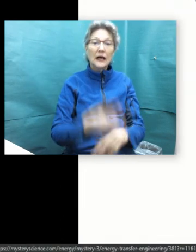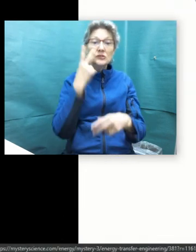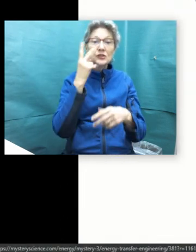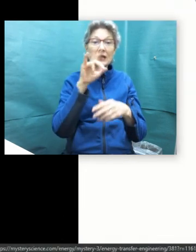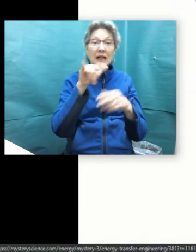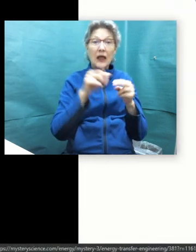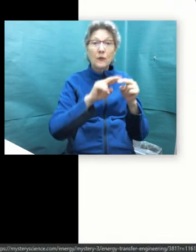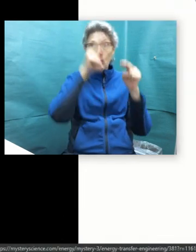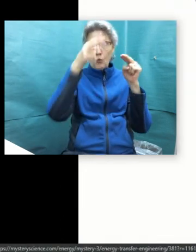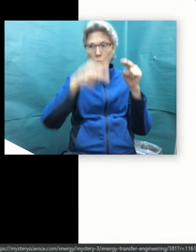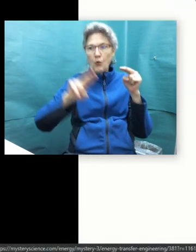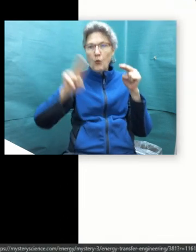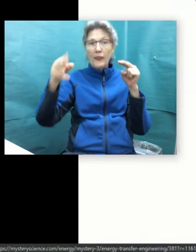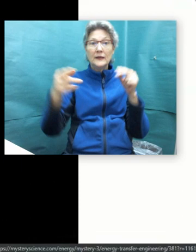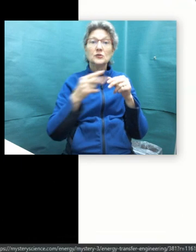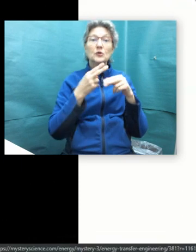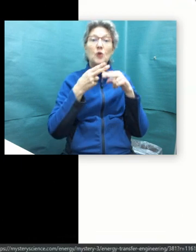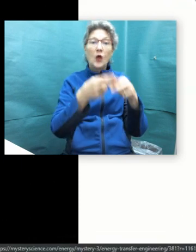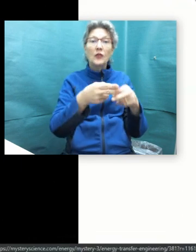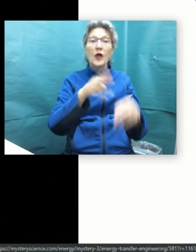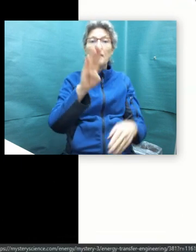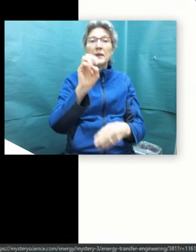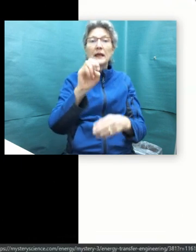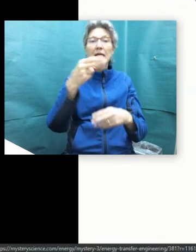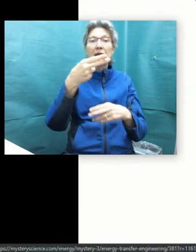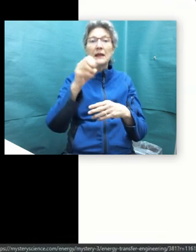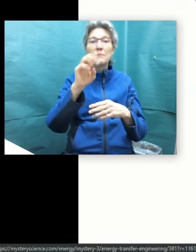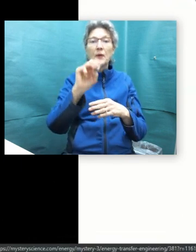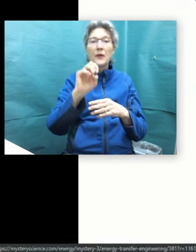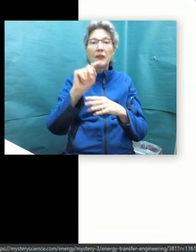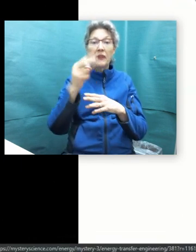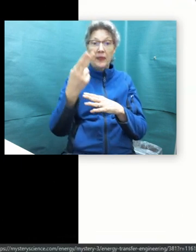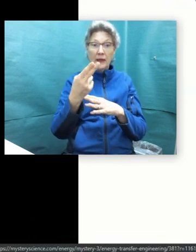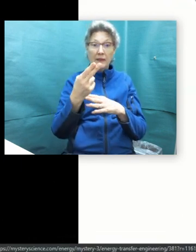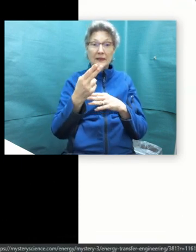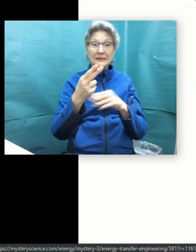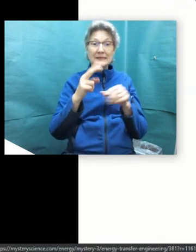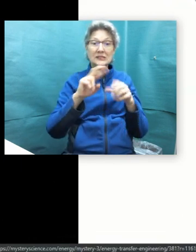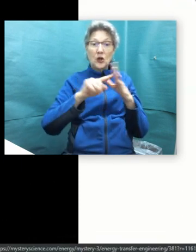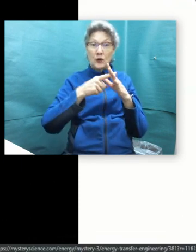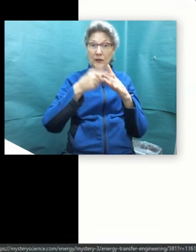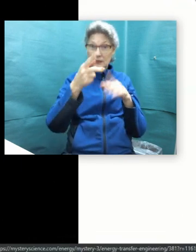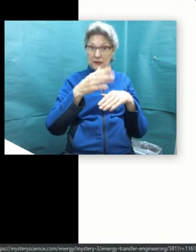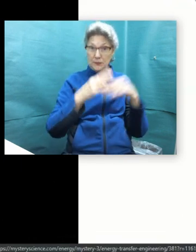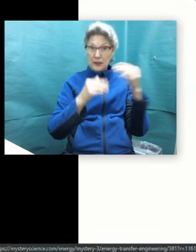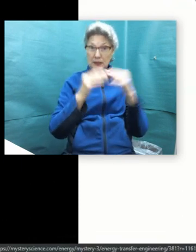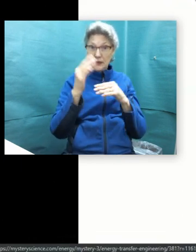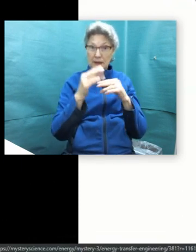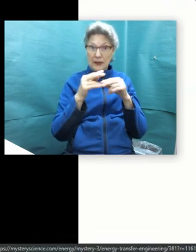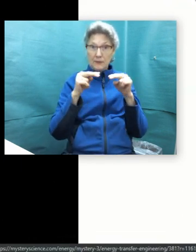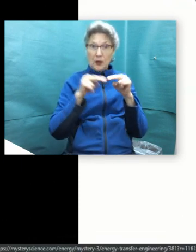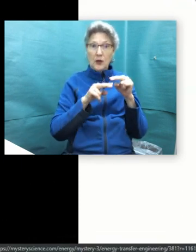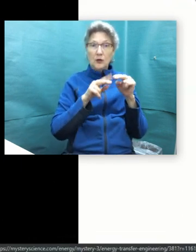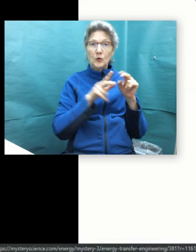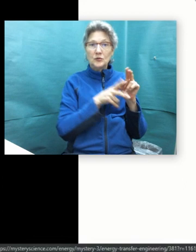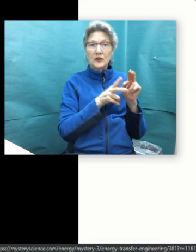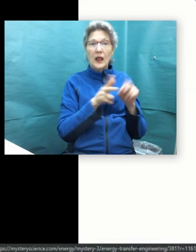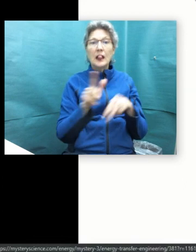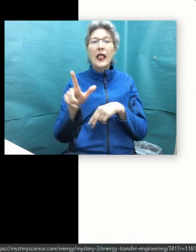at another roller coaster layout. This one's called the Behemoth. Its cars start in this building. They immediately swing to the